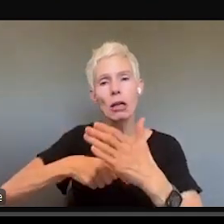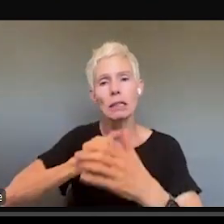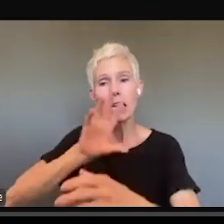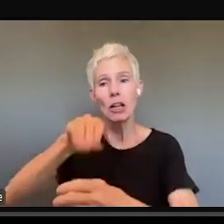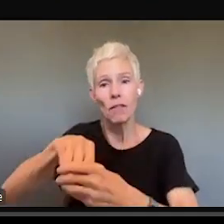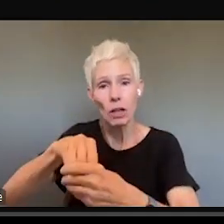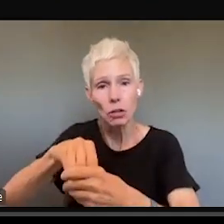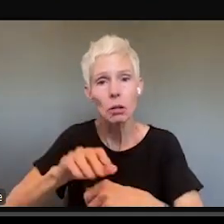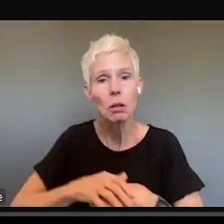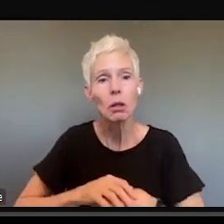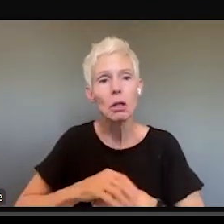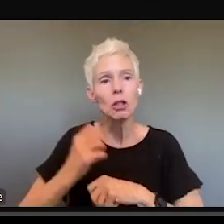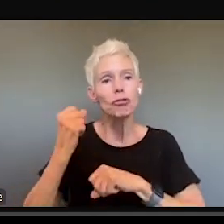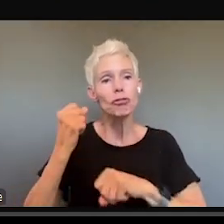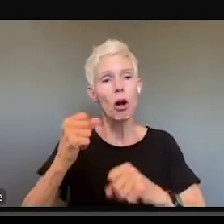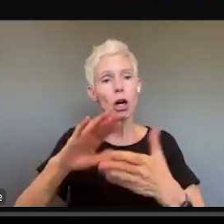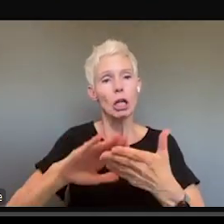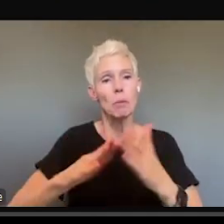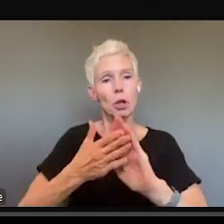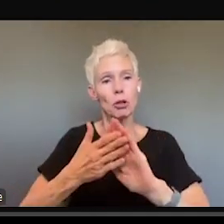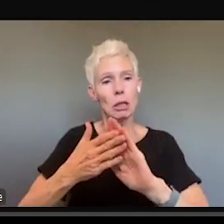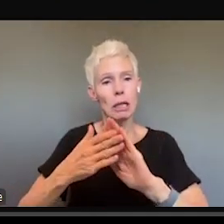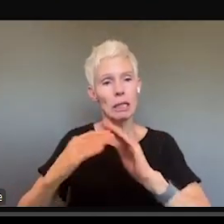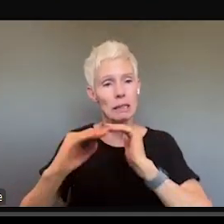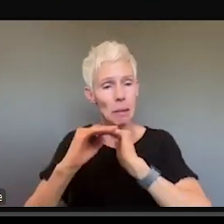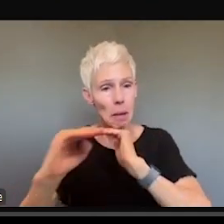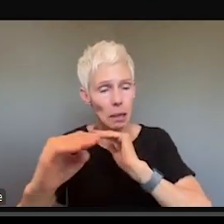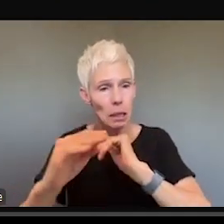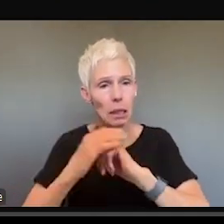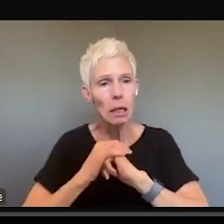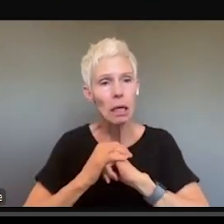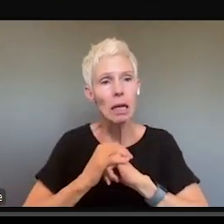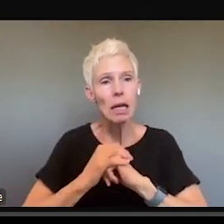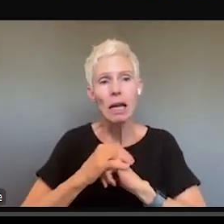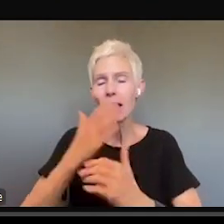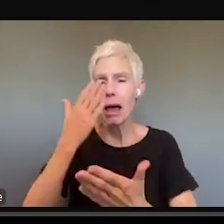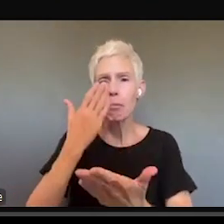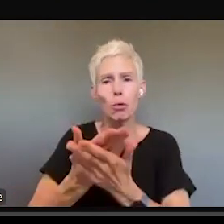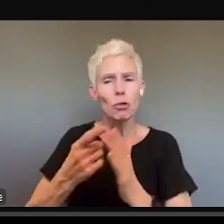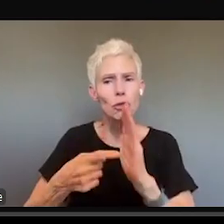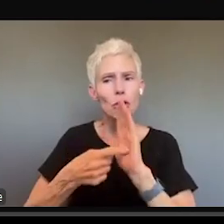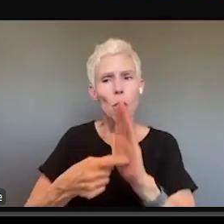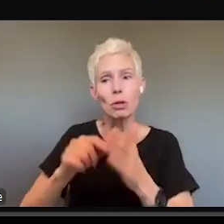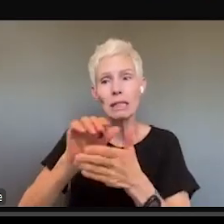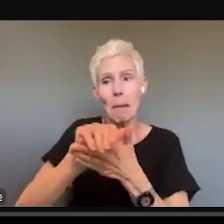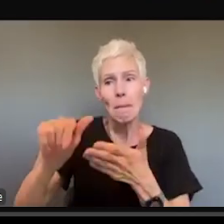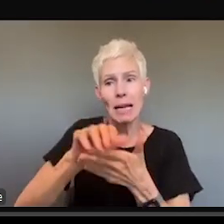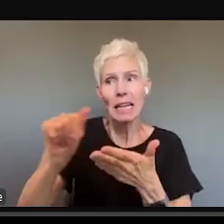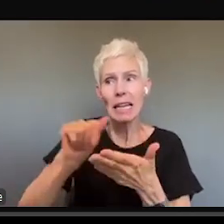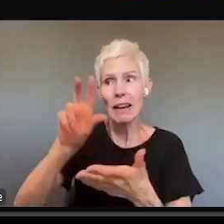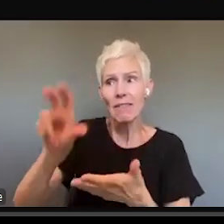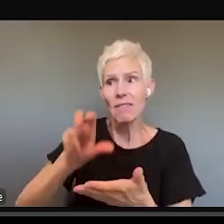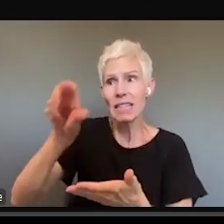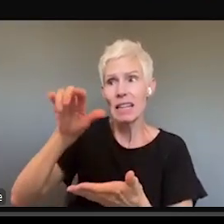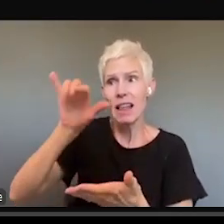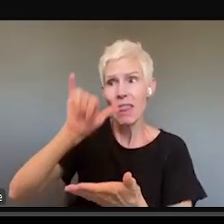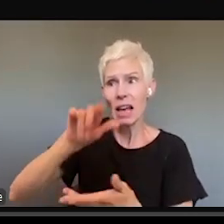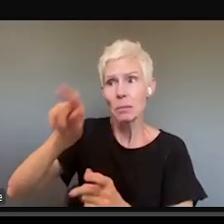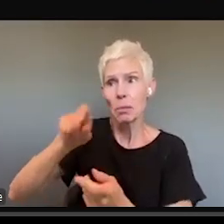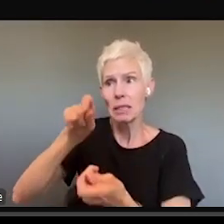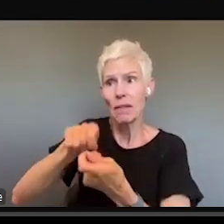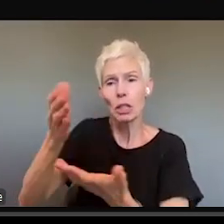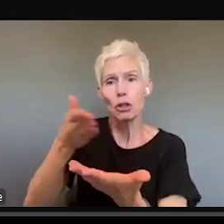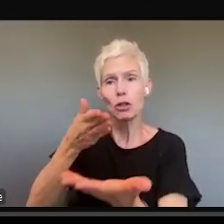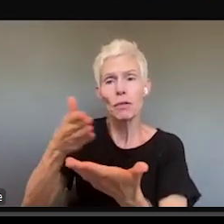strong community stability, that all demonstrates that the dollars invested in this services are paying off. And it shows those stakeholders